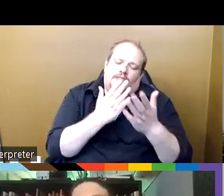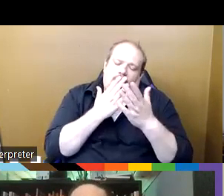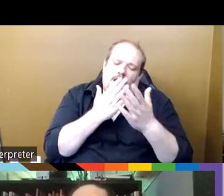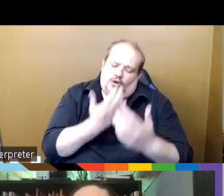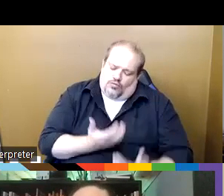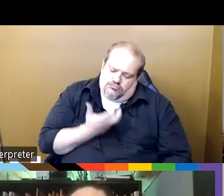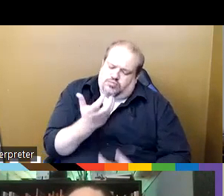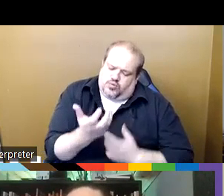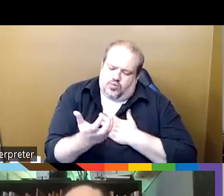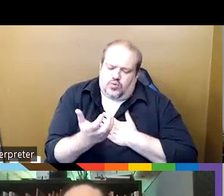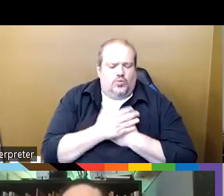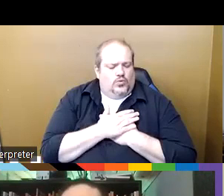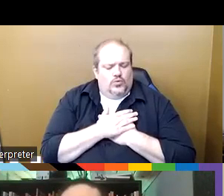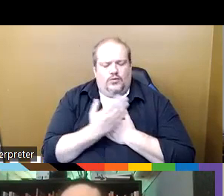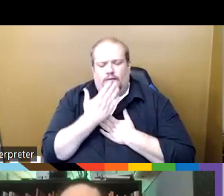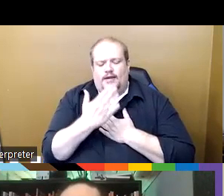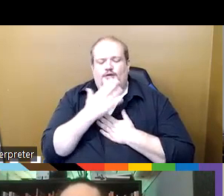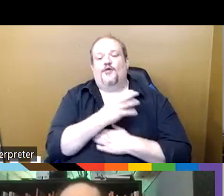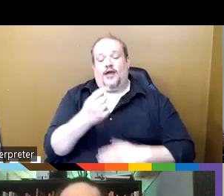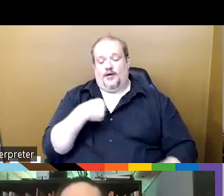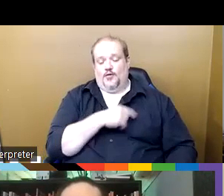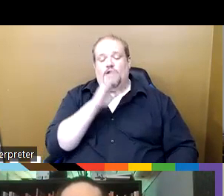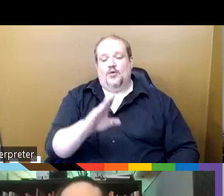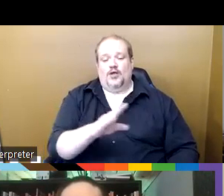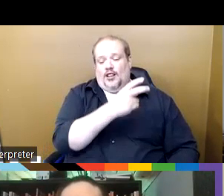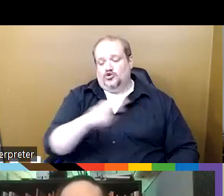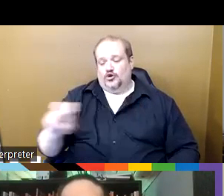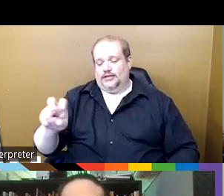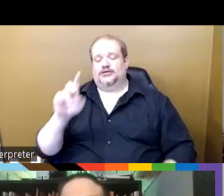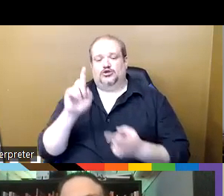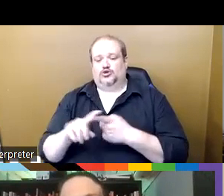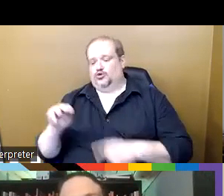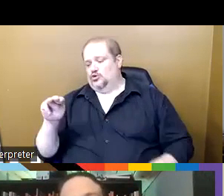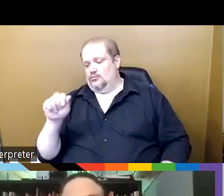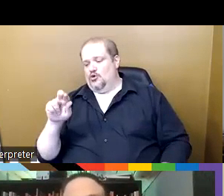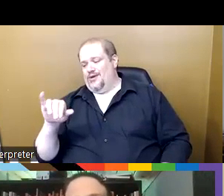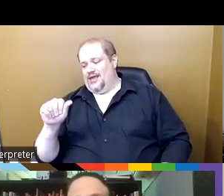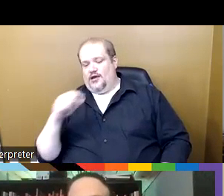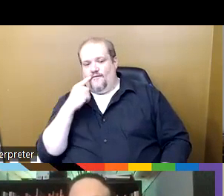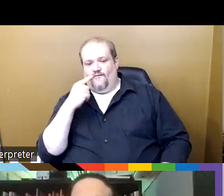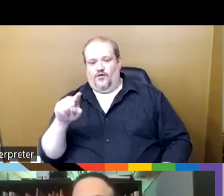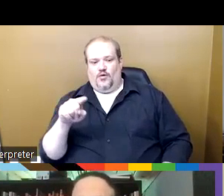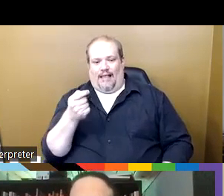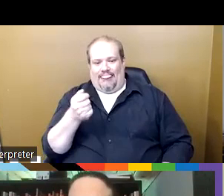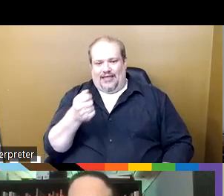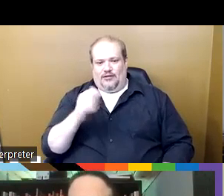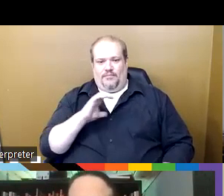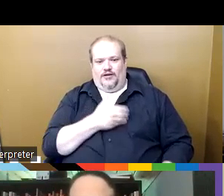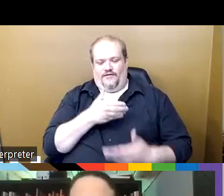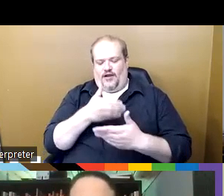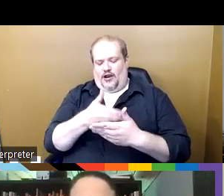the bottom of my heart. And we'll transition over to Maria for a little bit of our